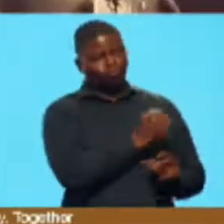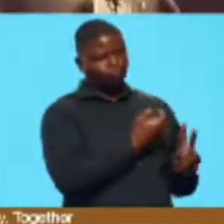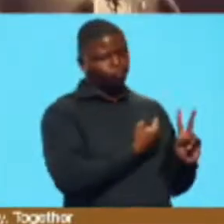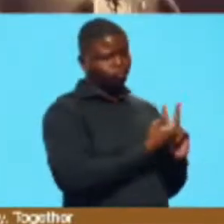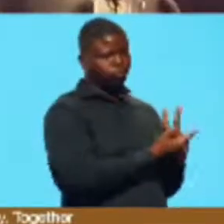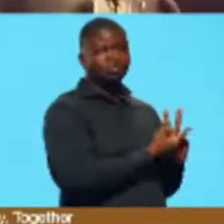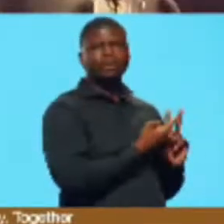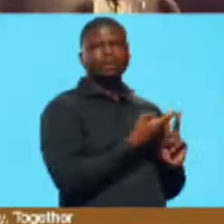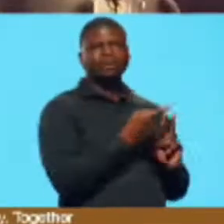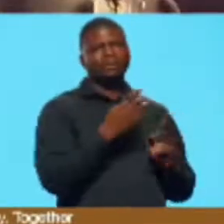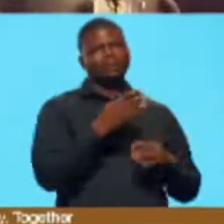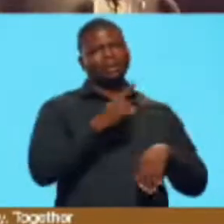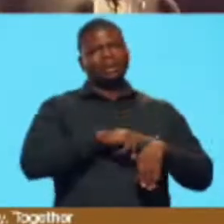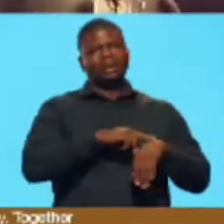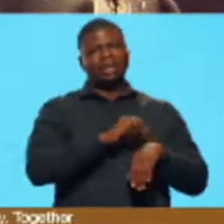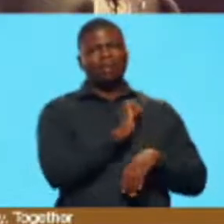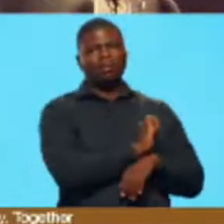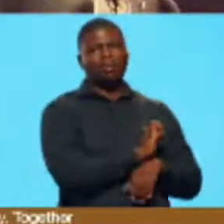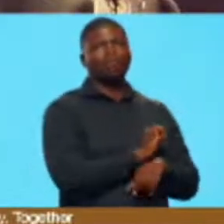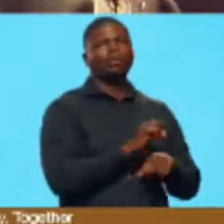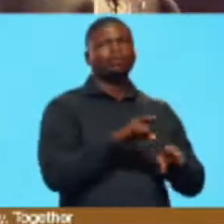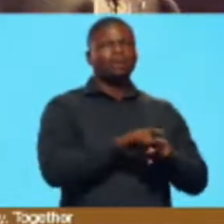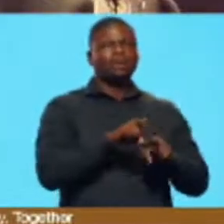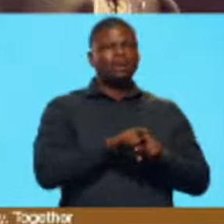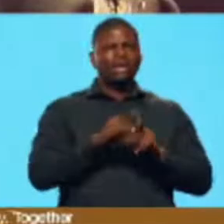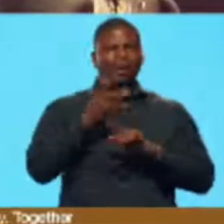as the very eloquent